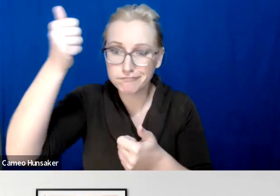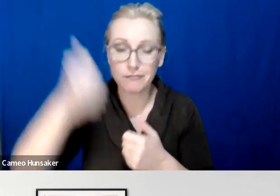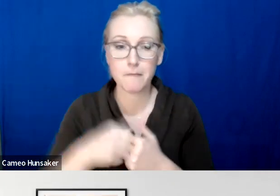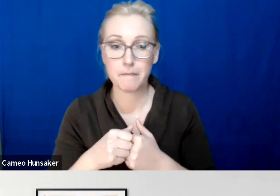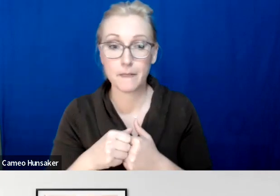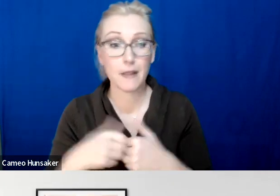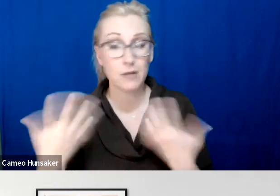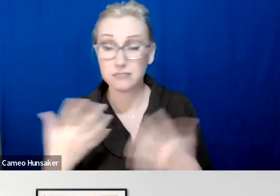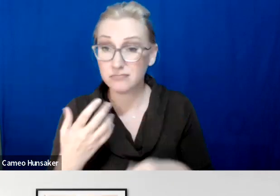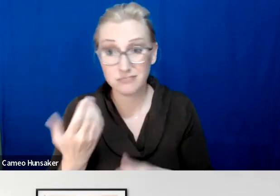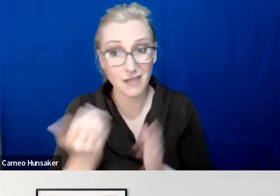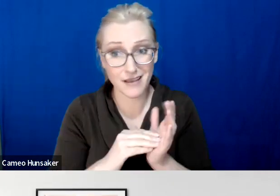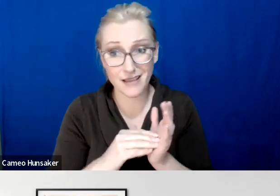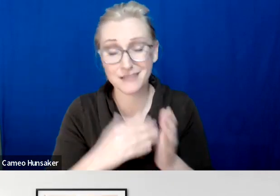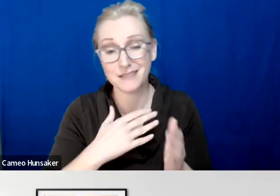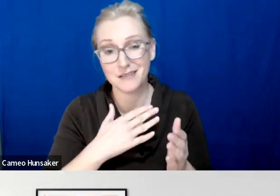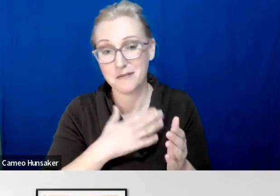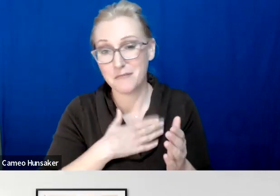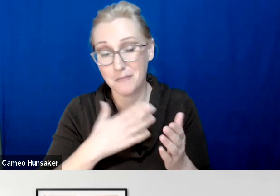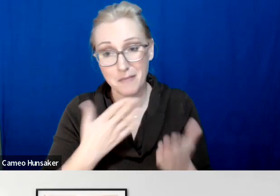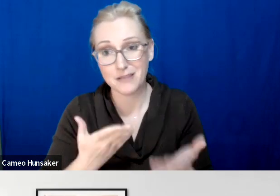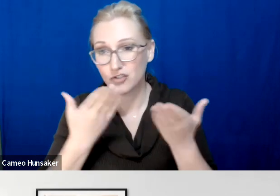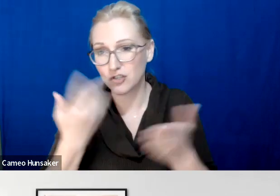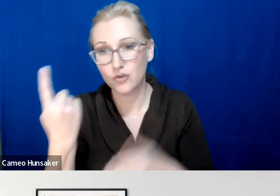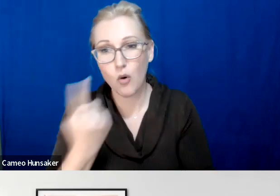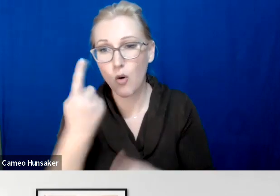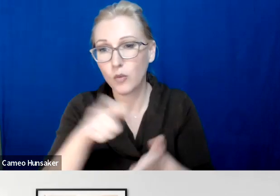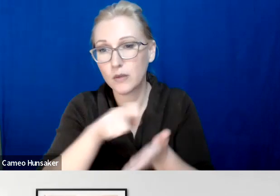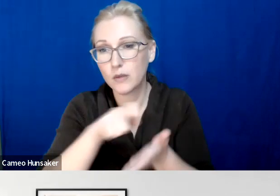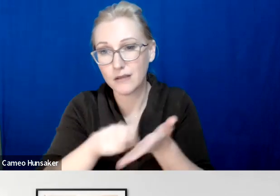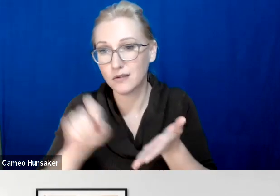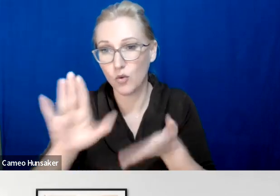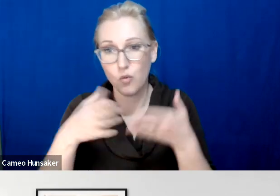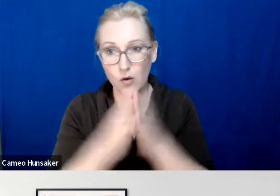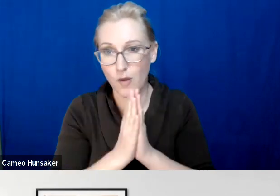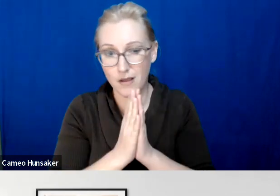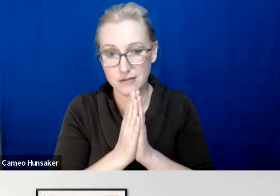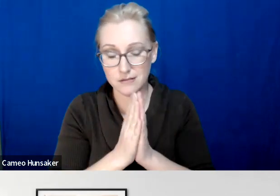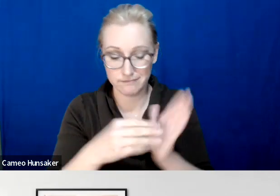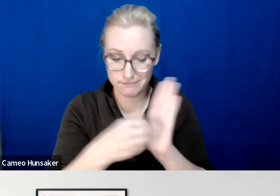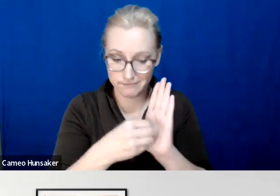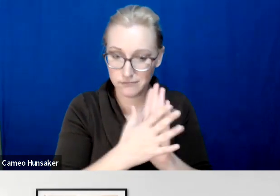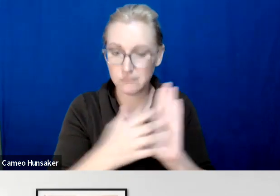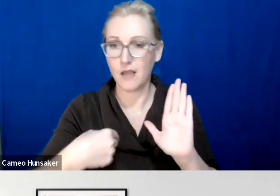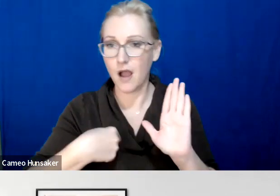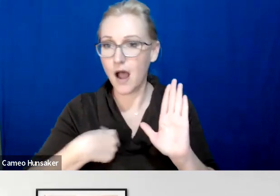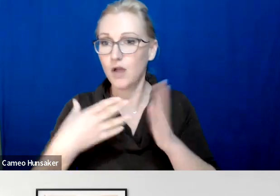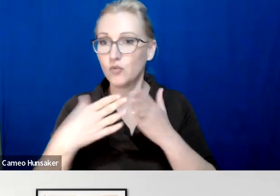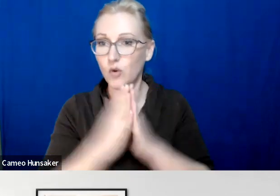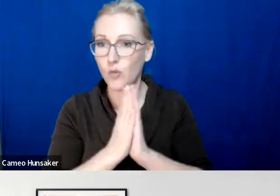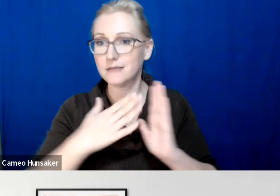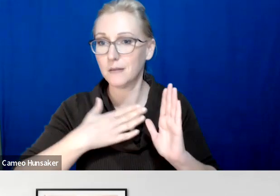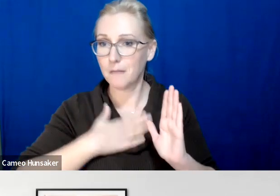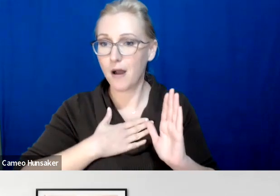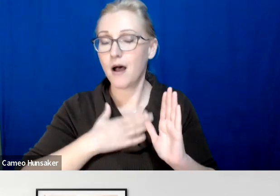again, my suggestion is always to put your requests in writing. So put it in writing. I'm requesting my child be evaluated in